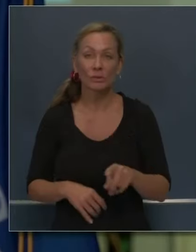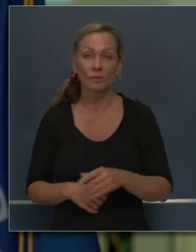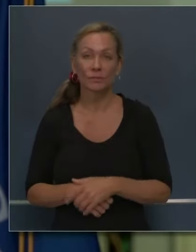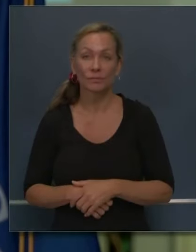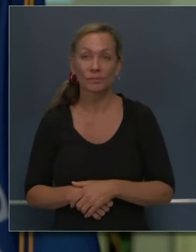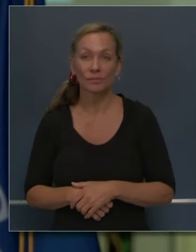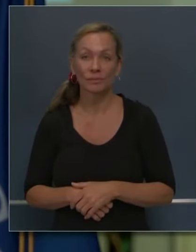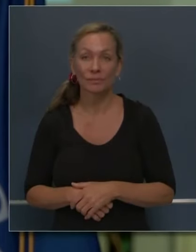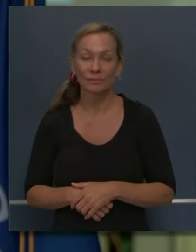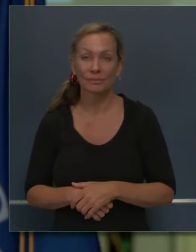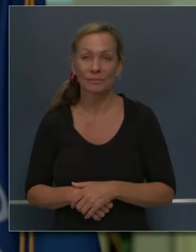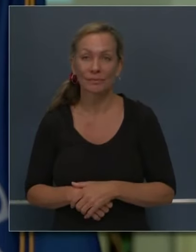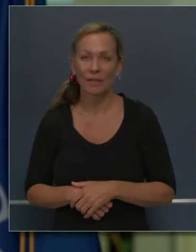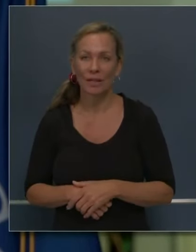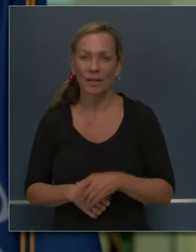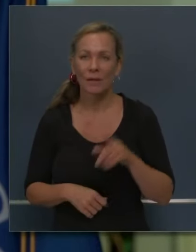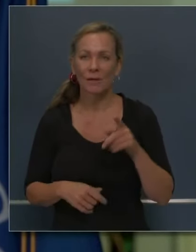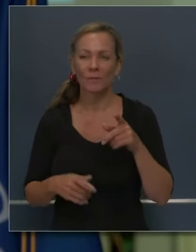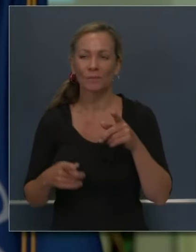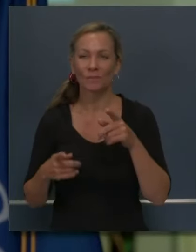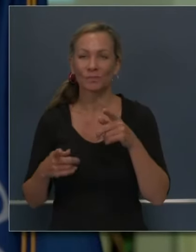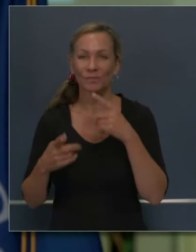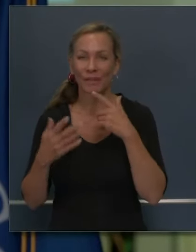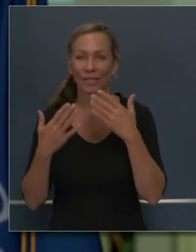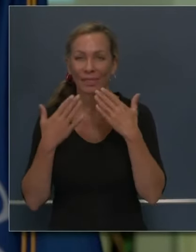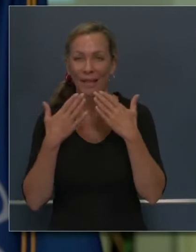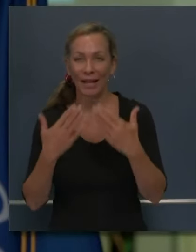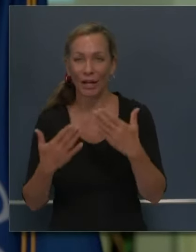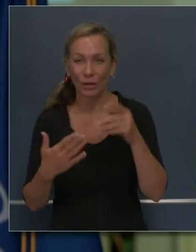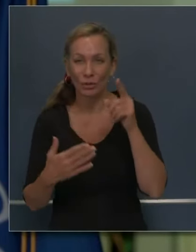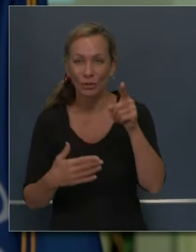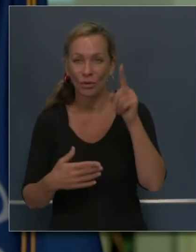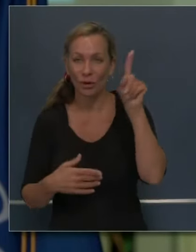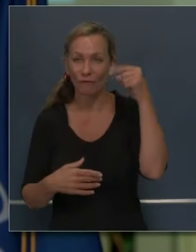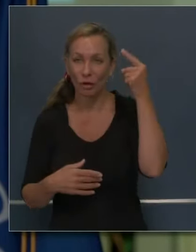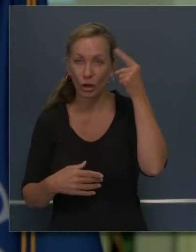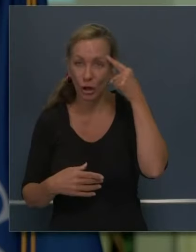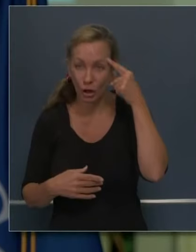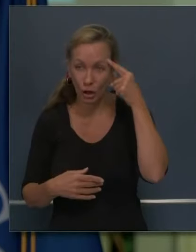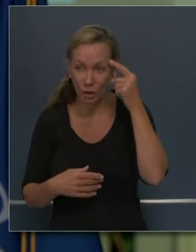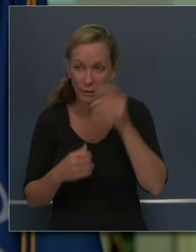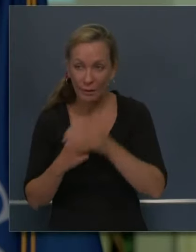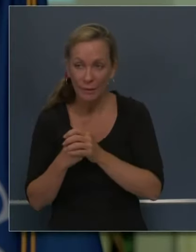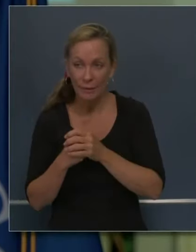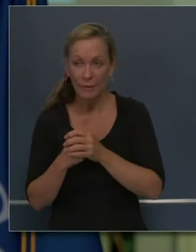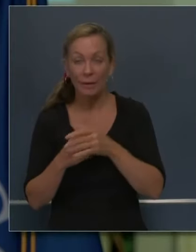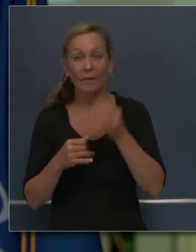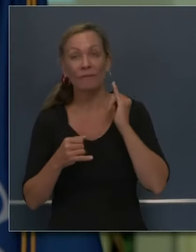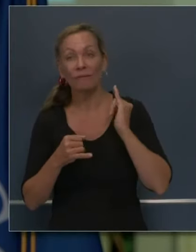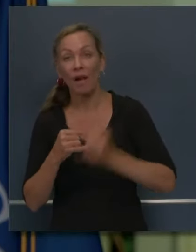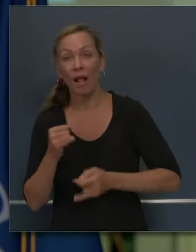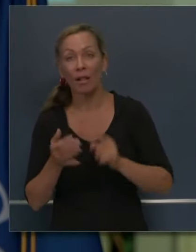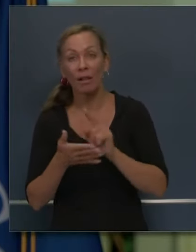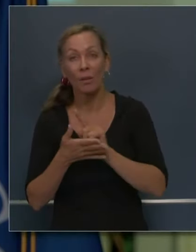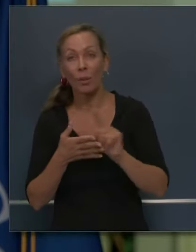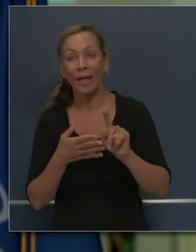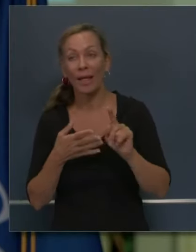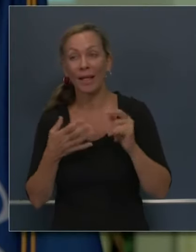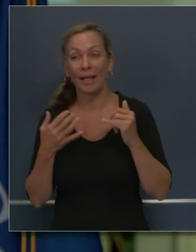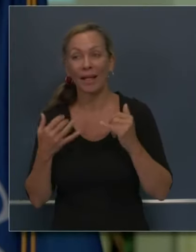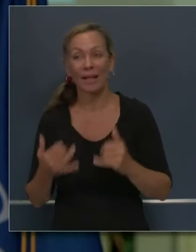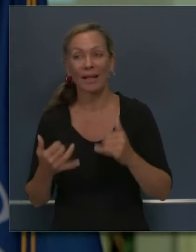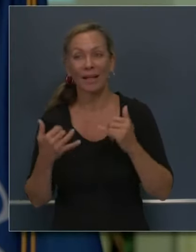Hi, thank you, Governor. With respect to the final week of the legislative session, lawmakers have put out a pretty